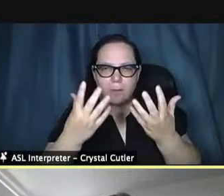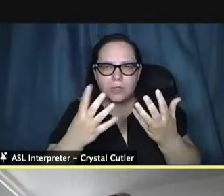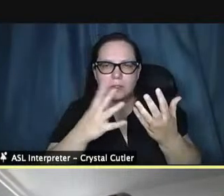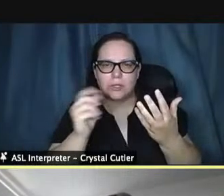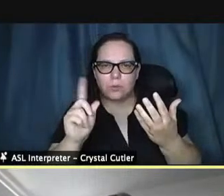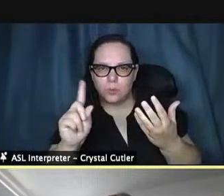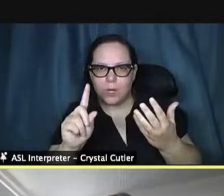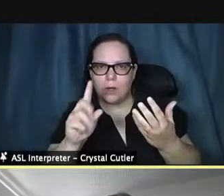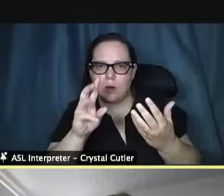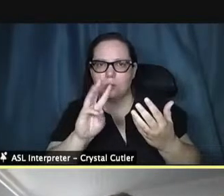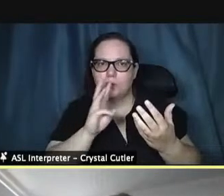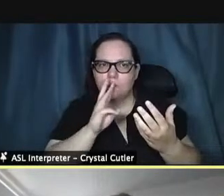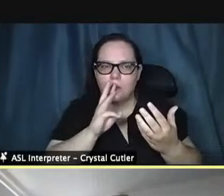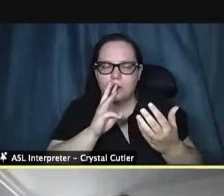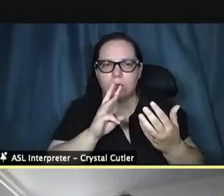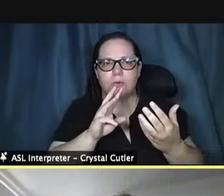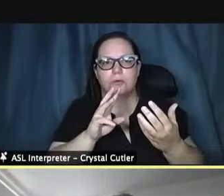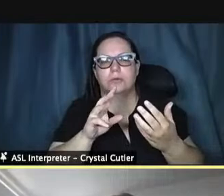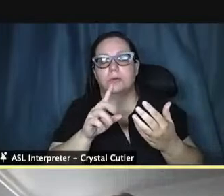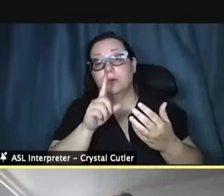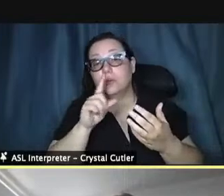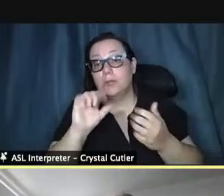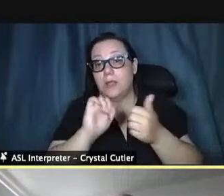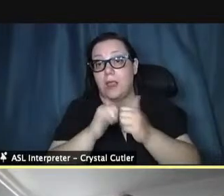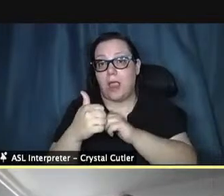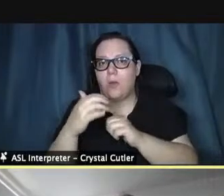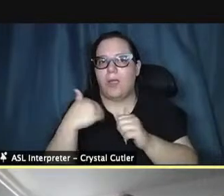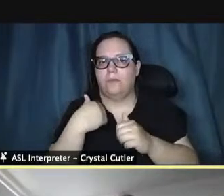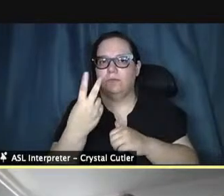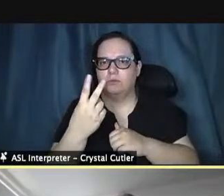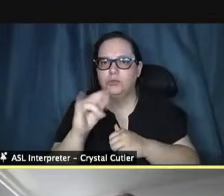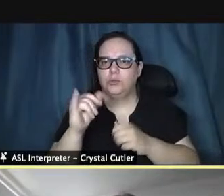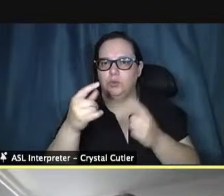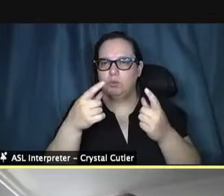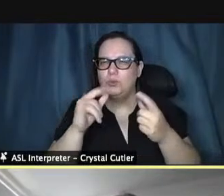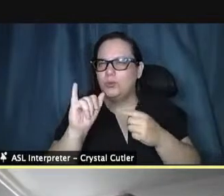sets from our two instruments. So we have simultaneously acquired an